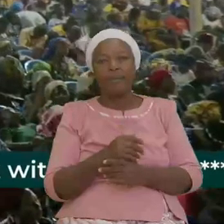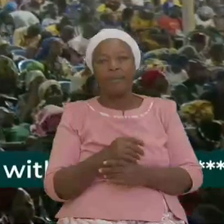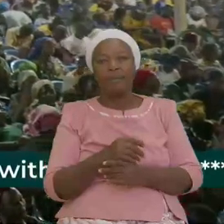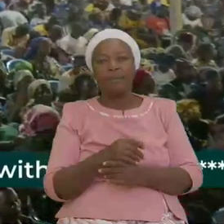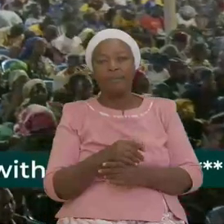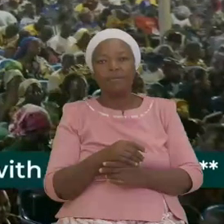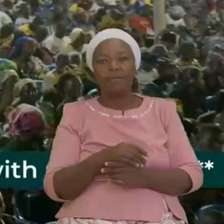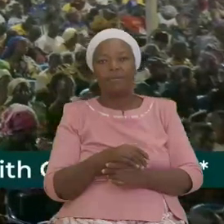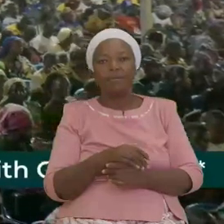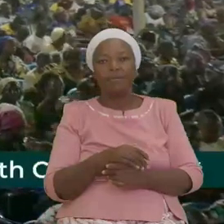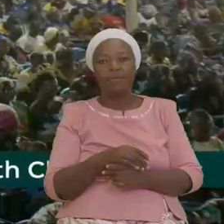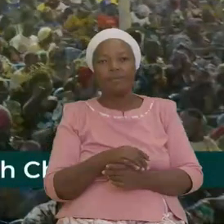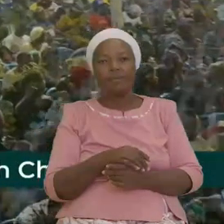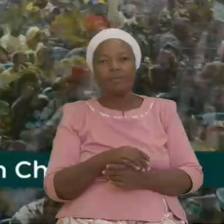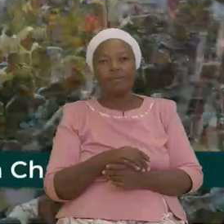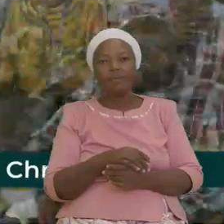prayer.